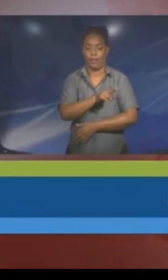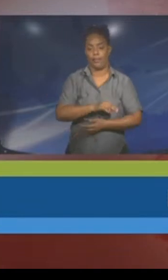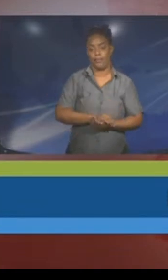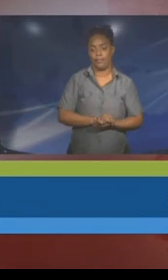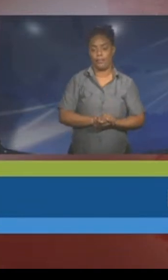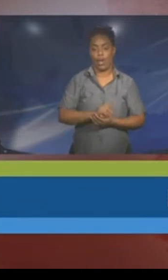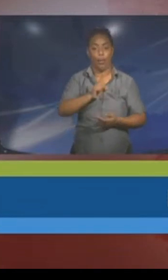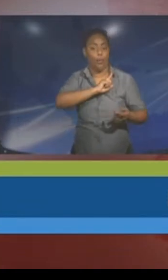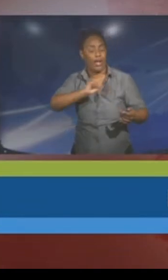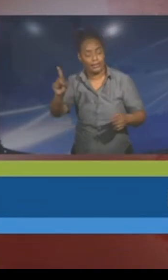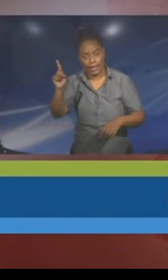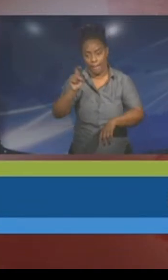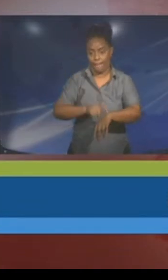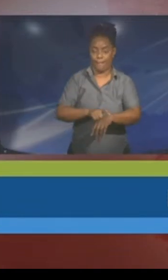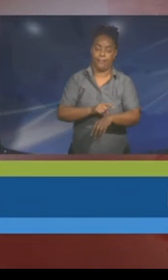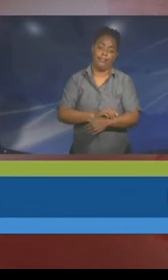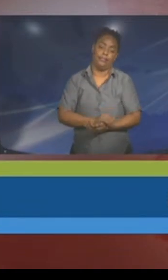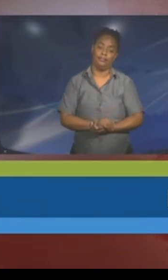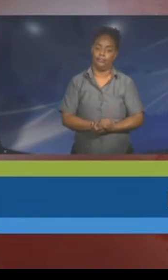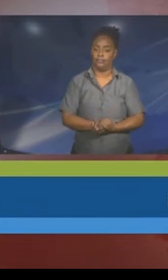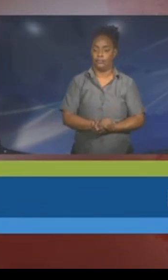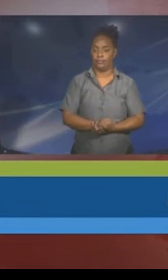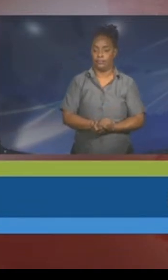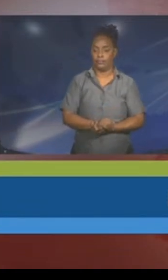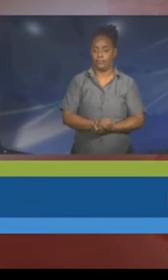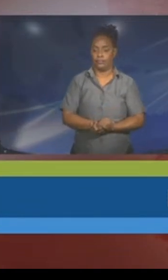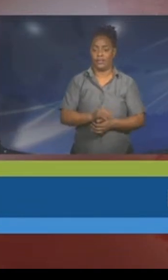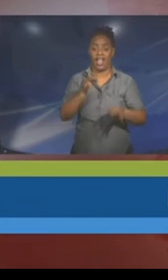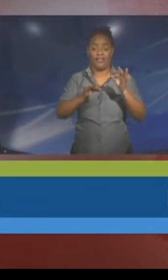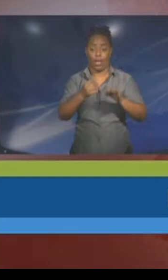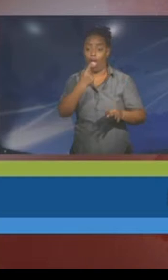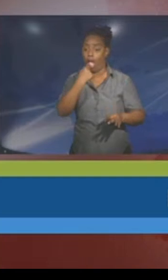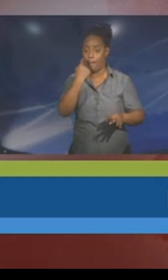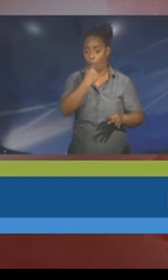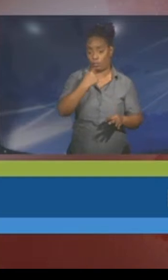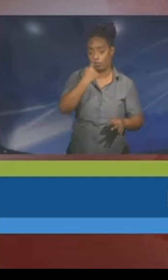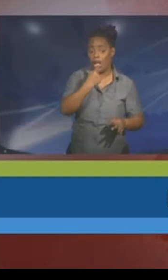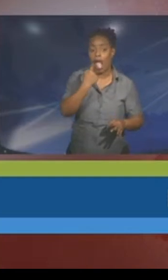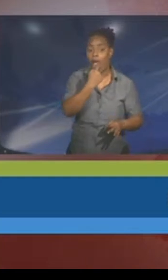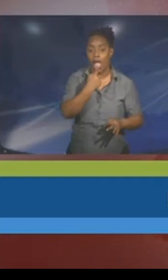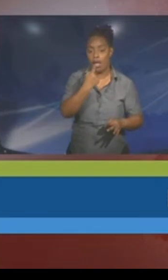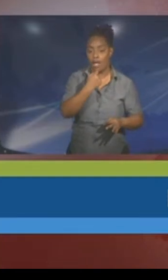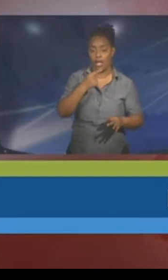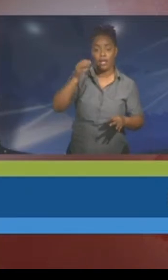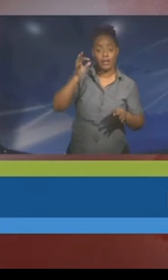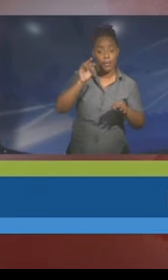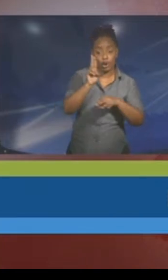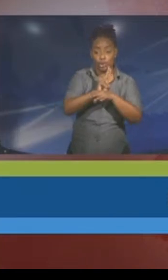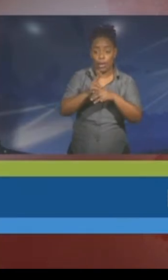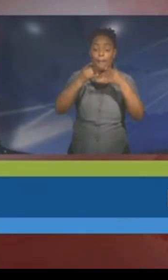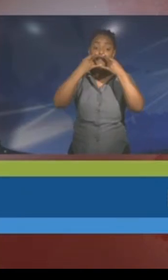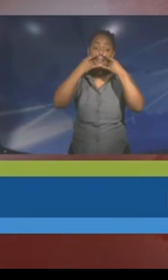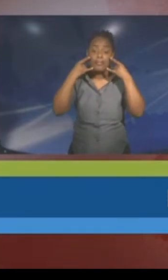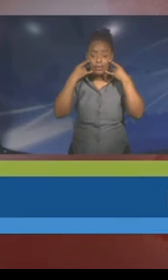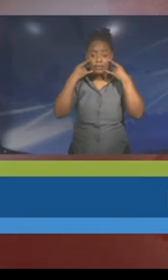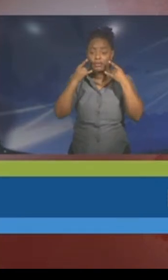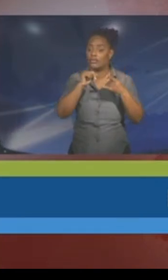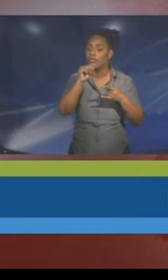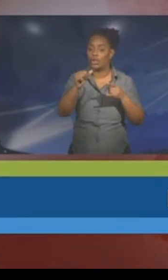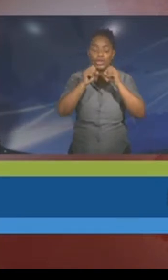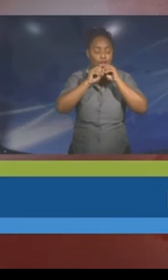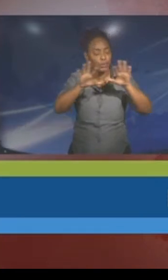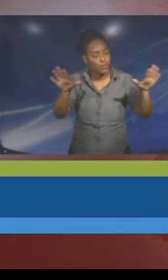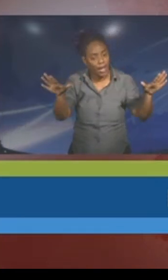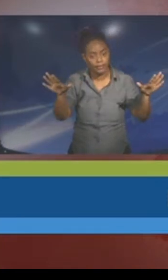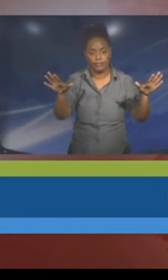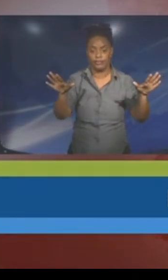or immediate health care. Persons with active mouth ulcers should also wear a mask to avoid respiratory droplet transmission, and generally